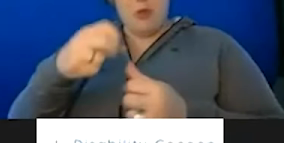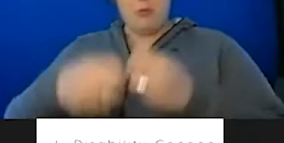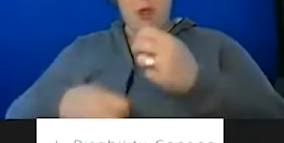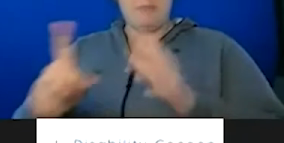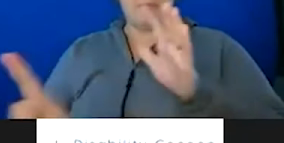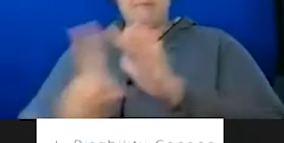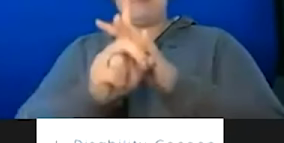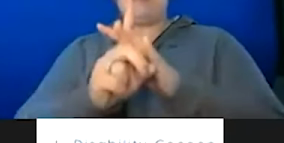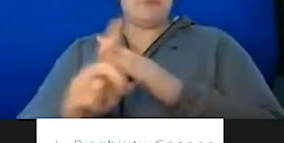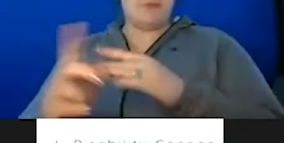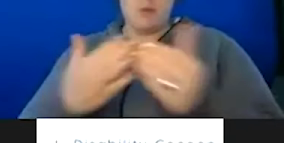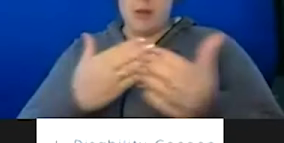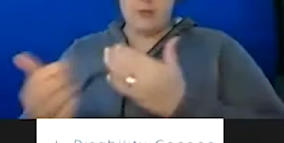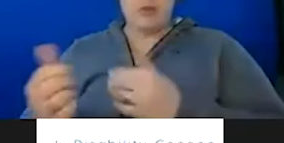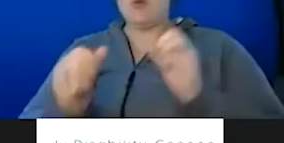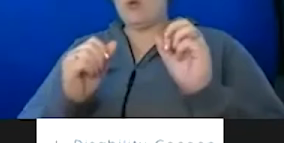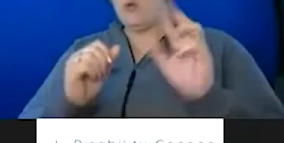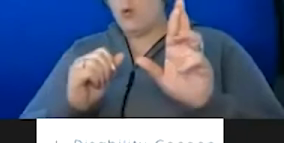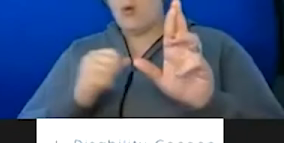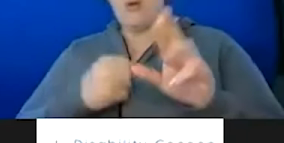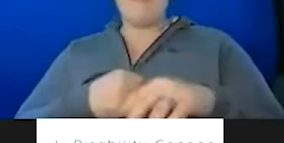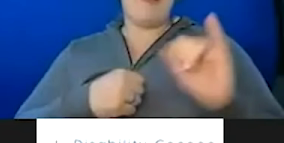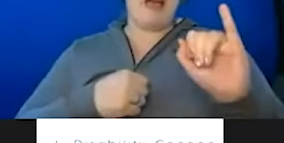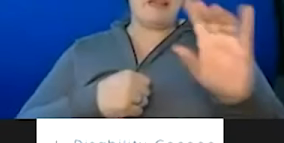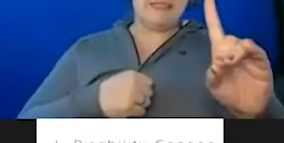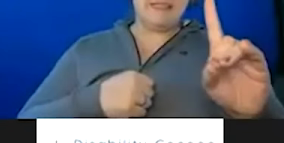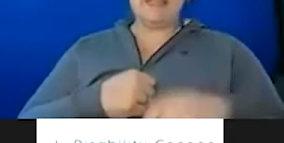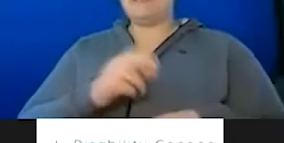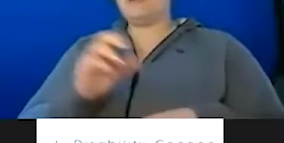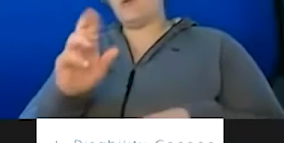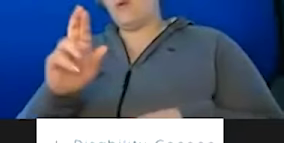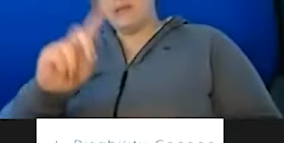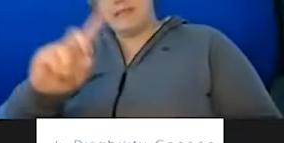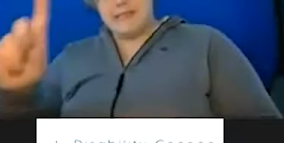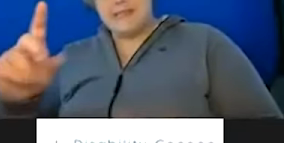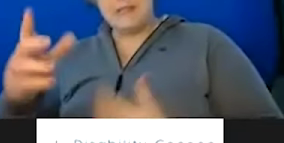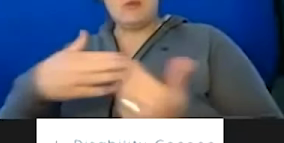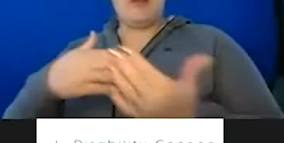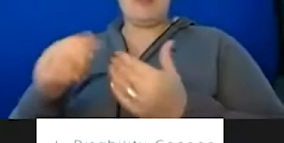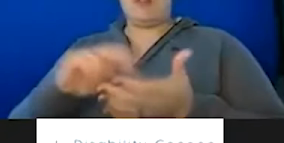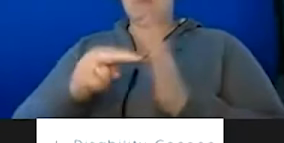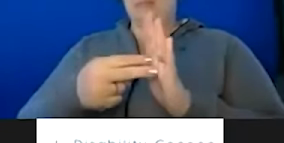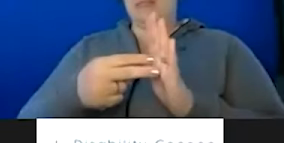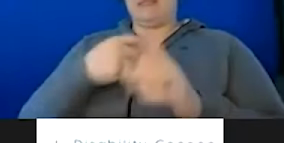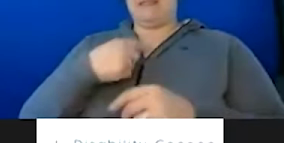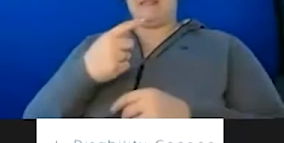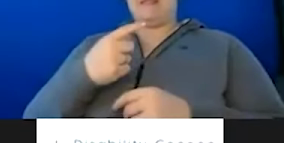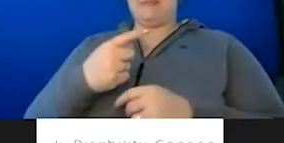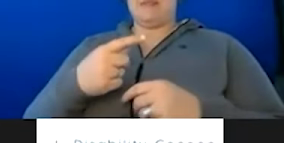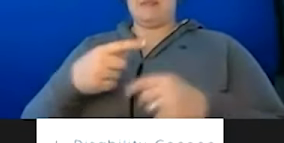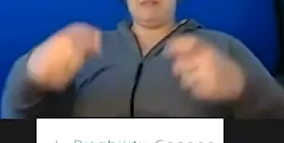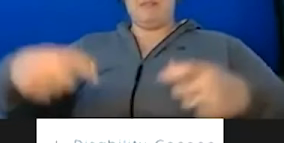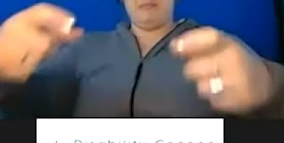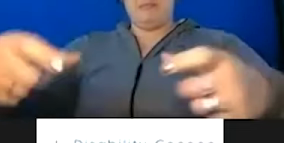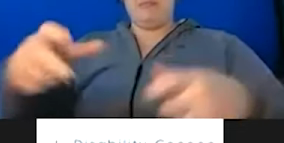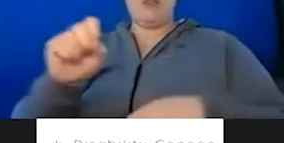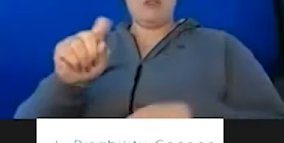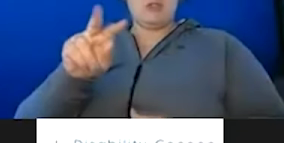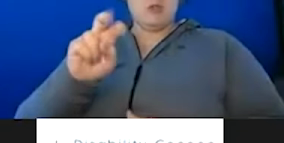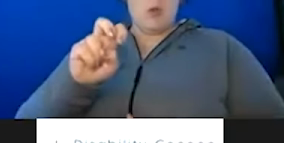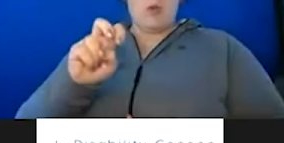Their intellectual or developmental disability makes it very difficult for them to use a stove safely. So in order to